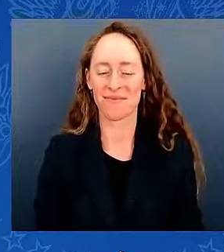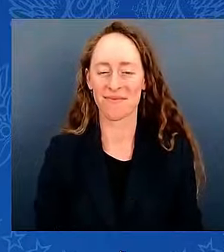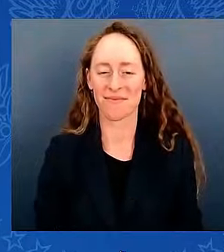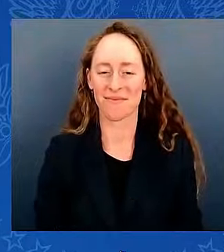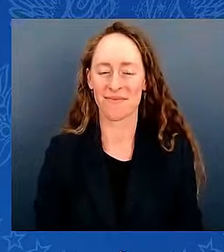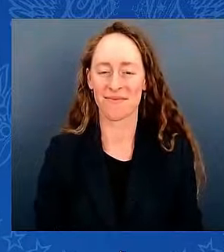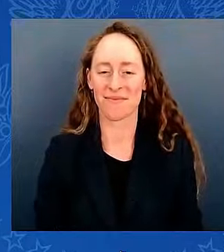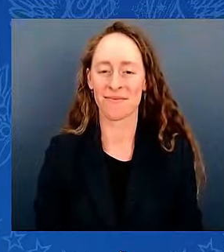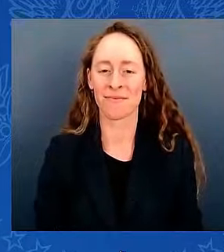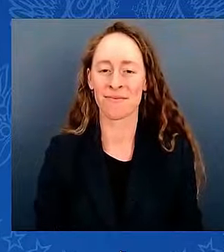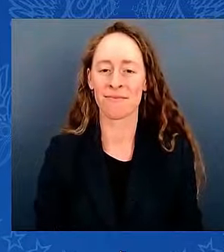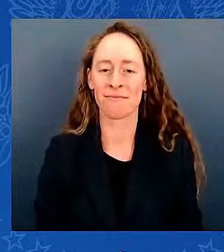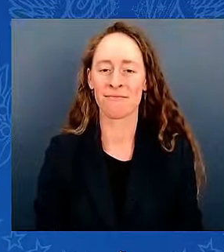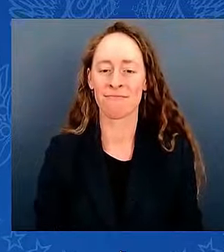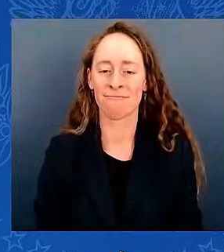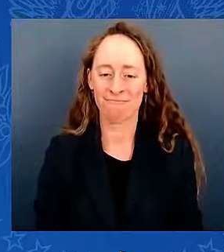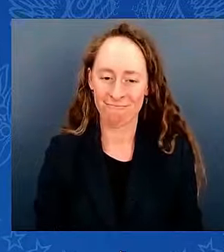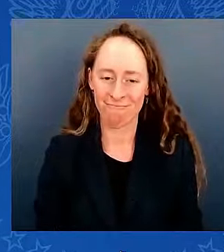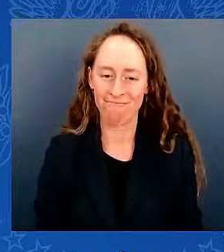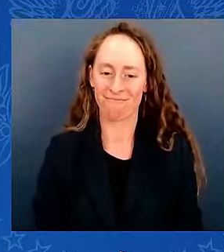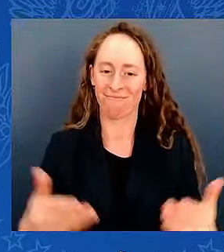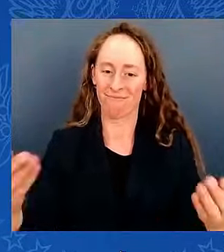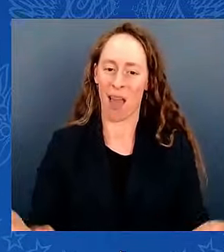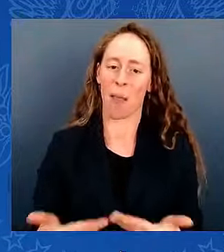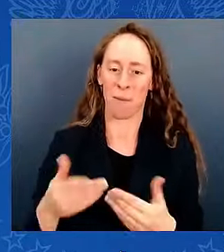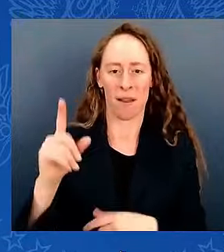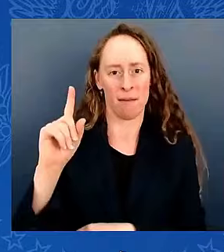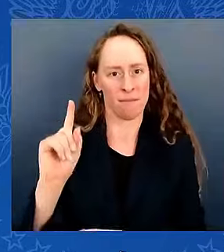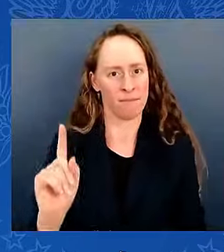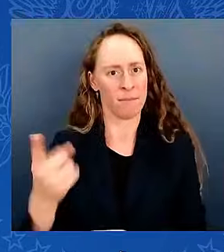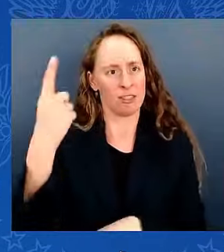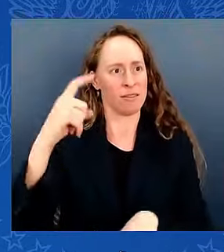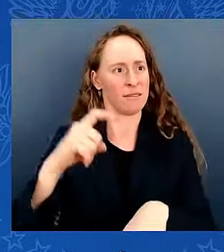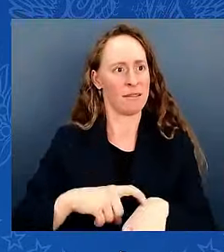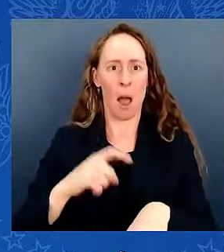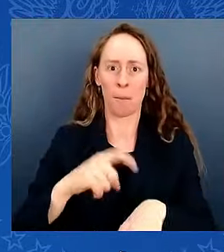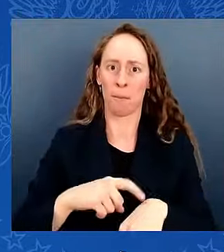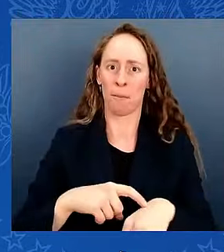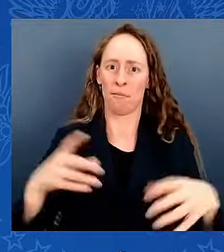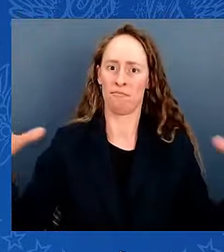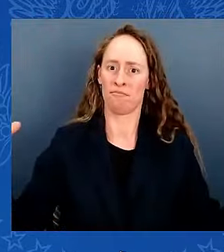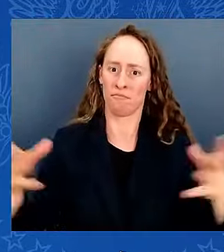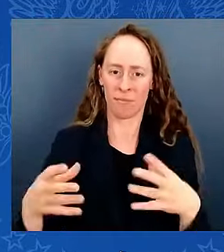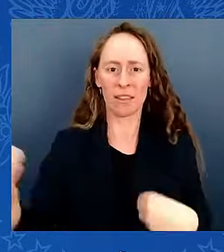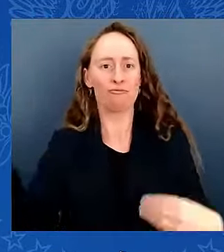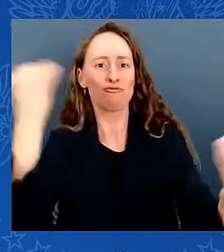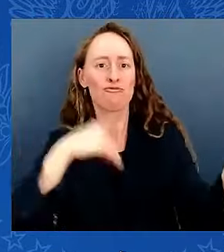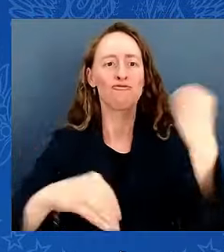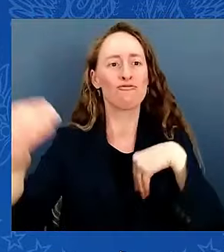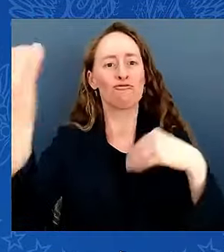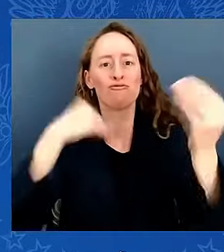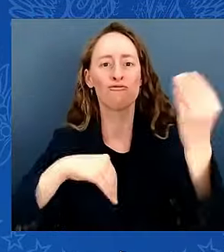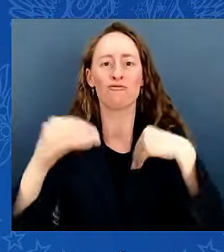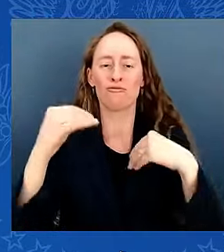Welcome to the first ever White House brunch in celebration of Black excellence.